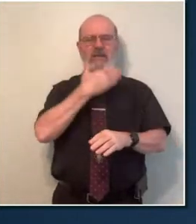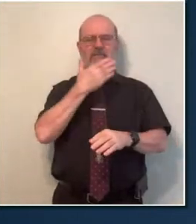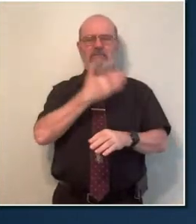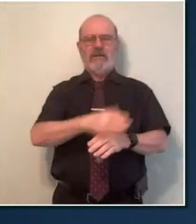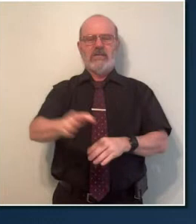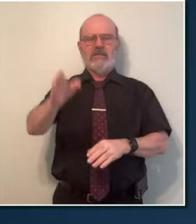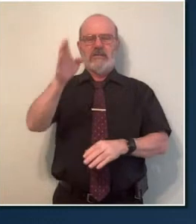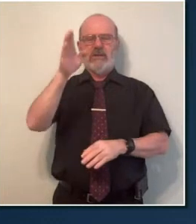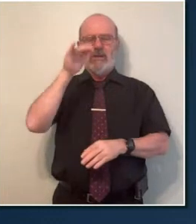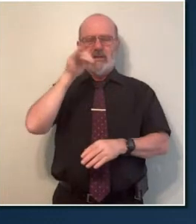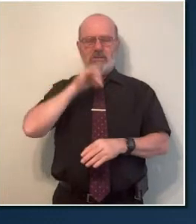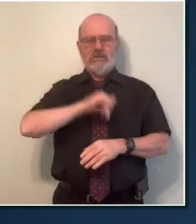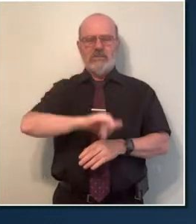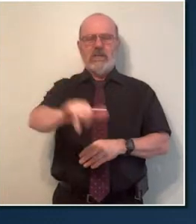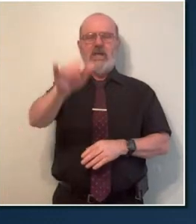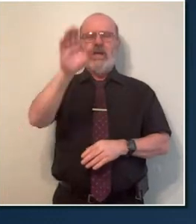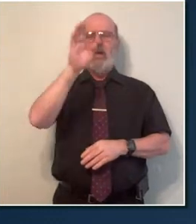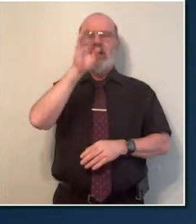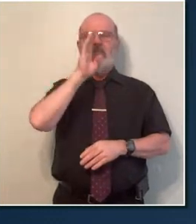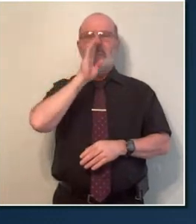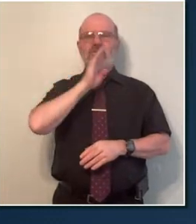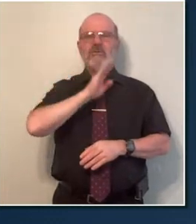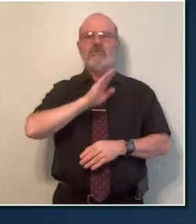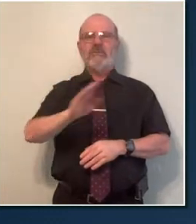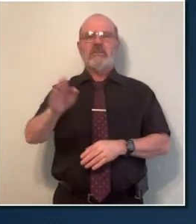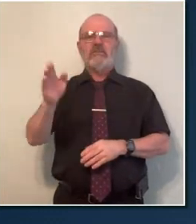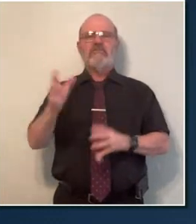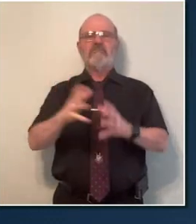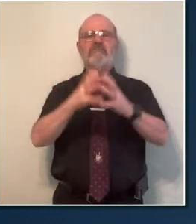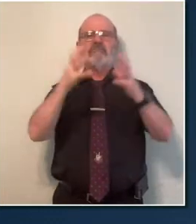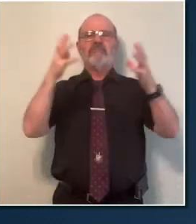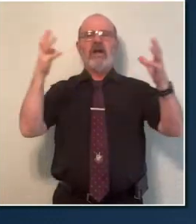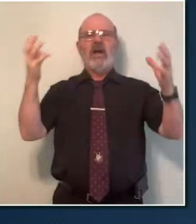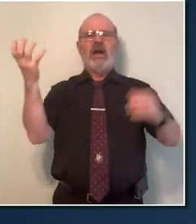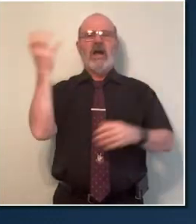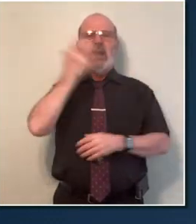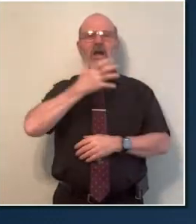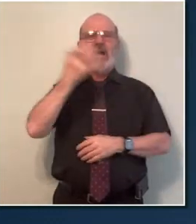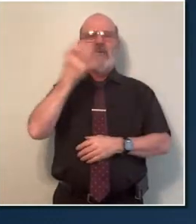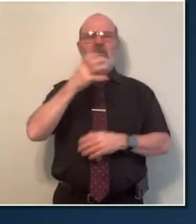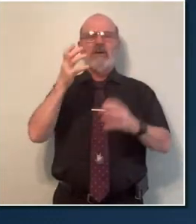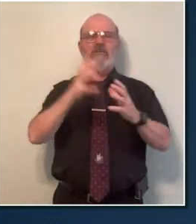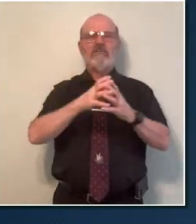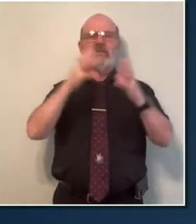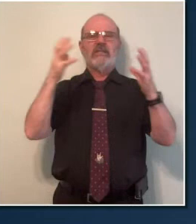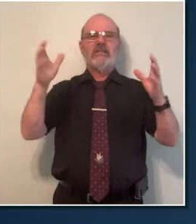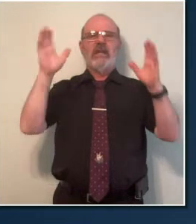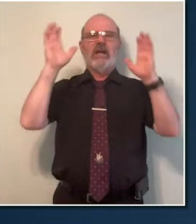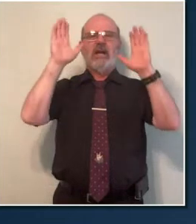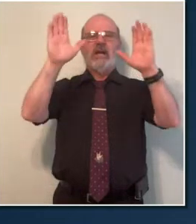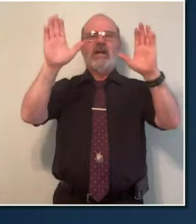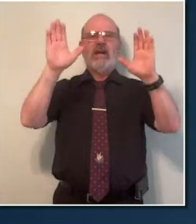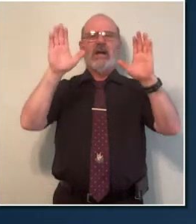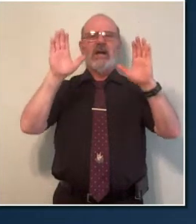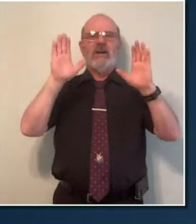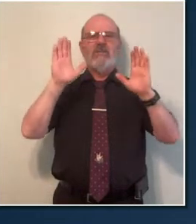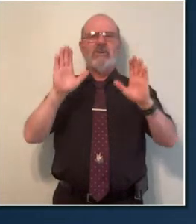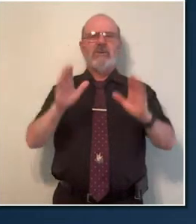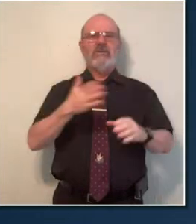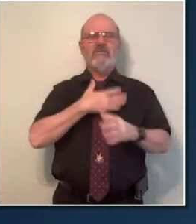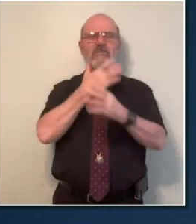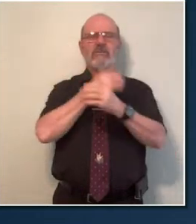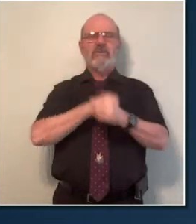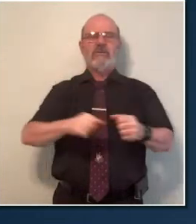my song shall ever be. How marvelous, oh how